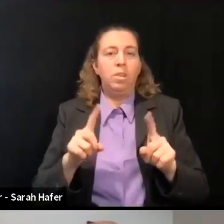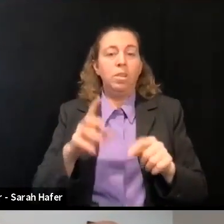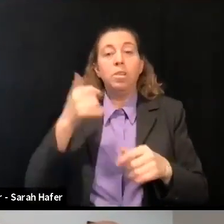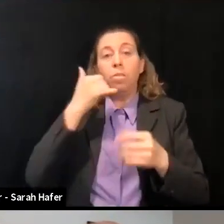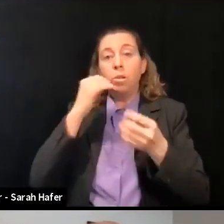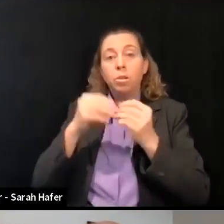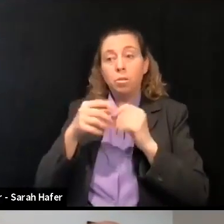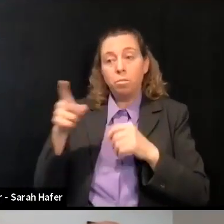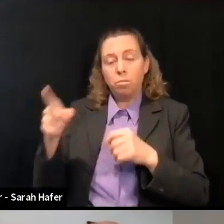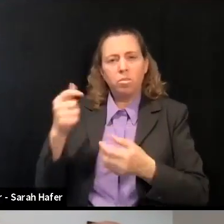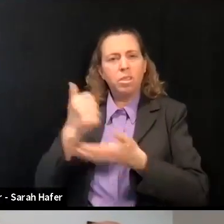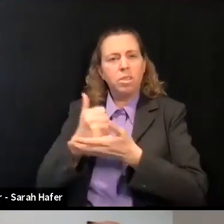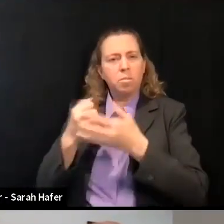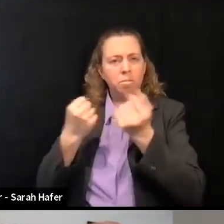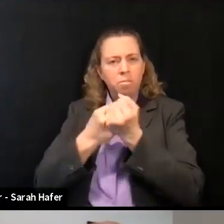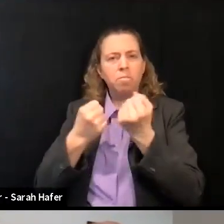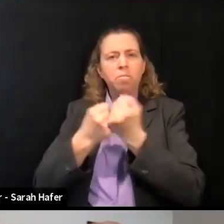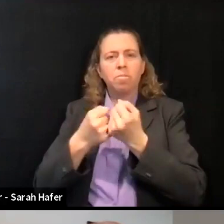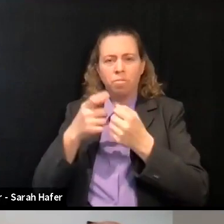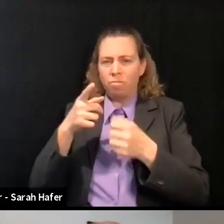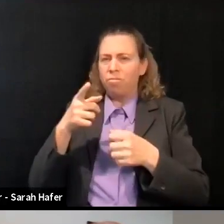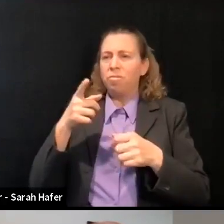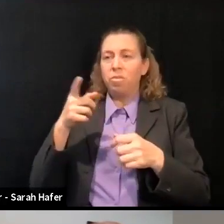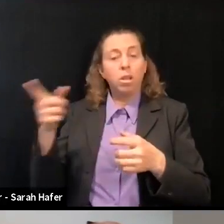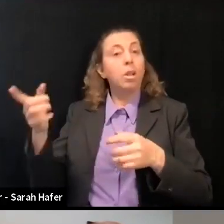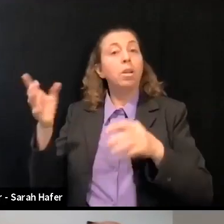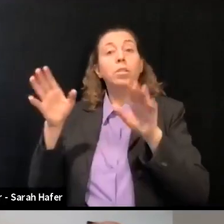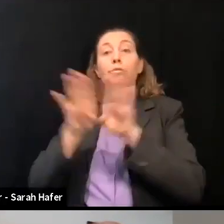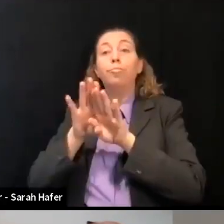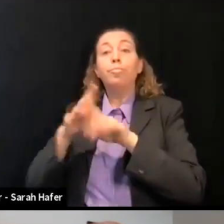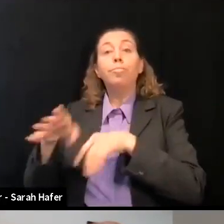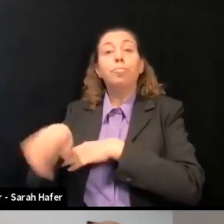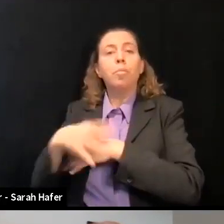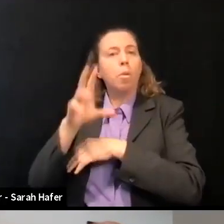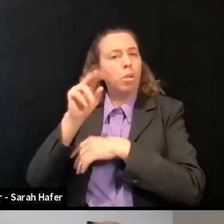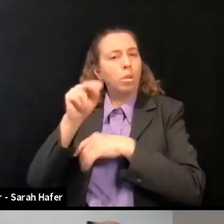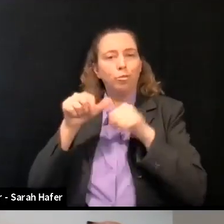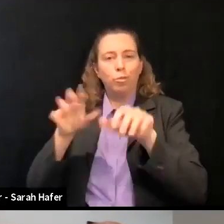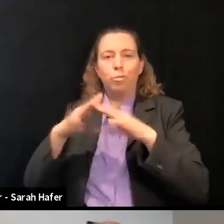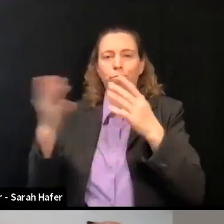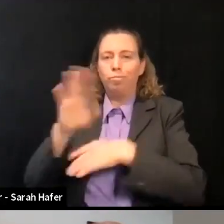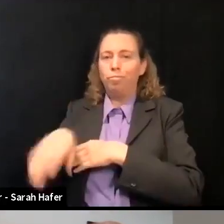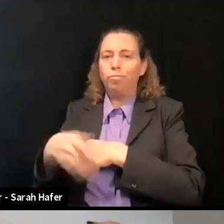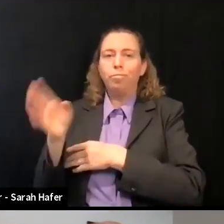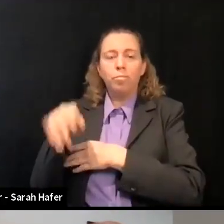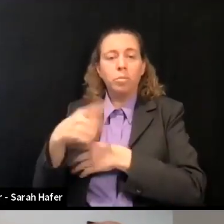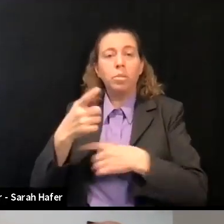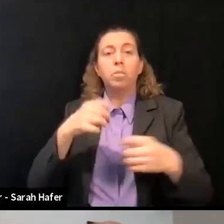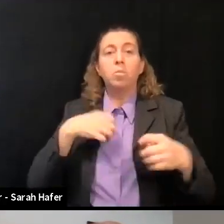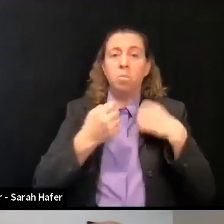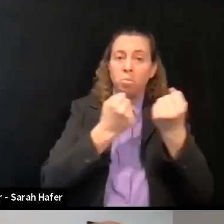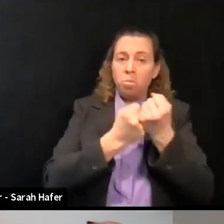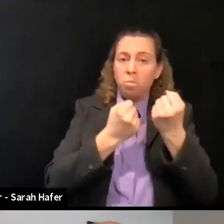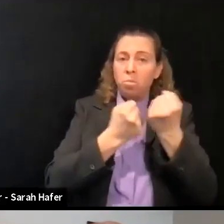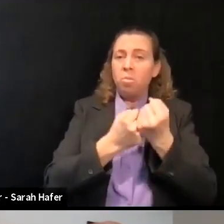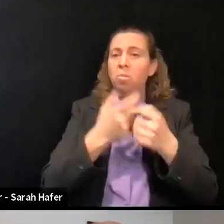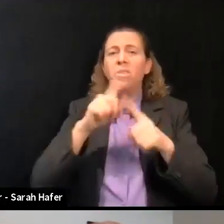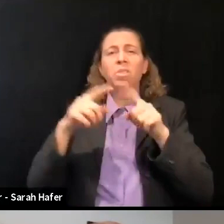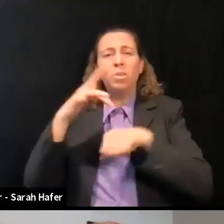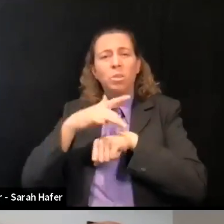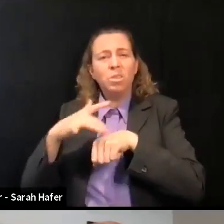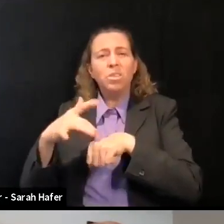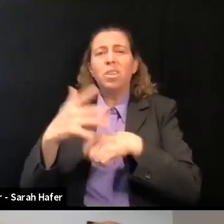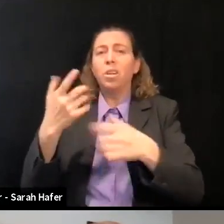7 days a week. It offers free emotional support and referrals to resources for anyone who needs it. Please call